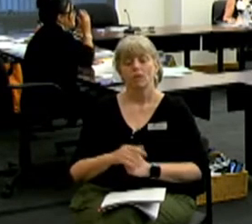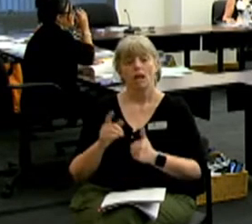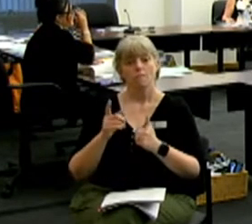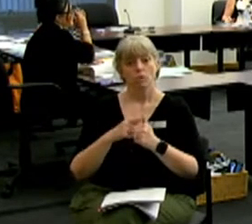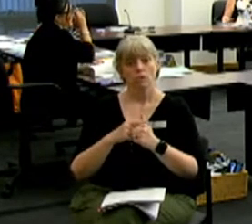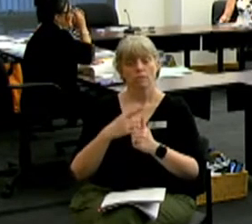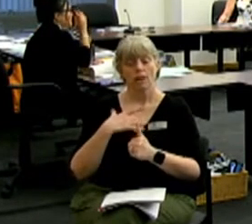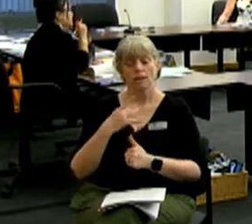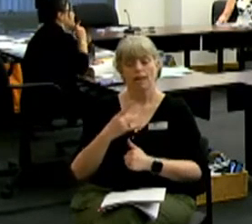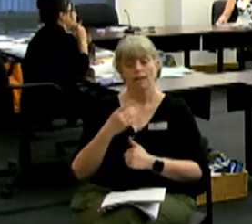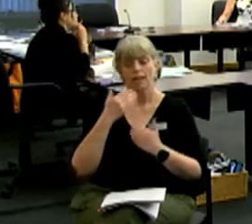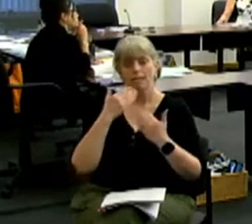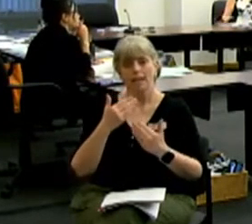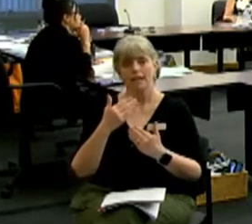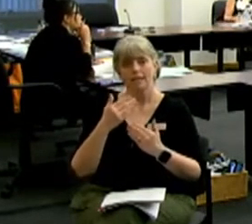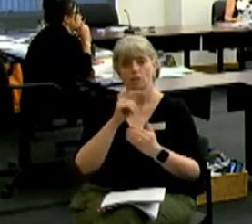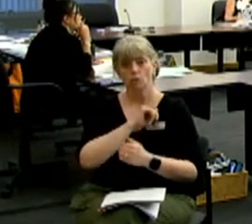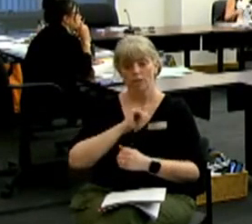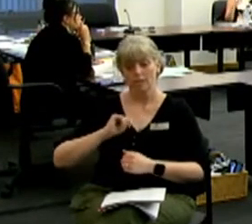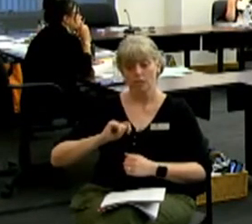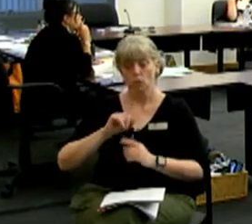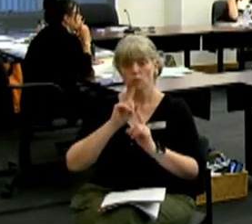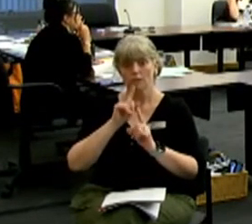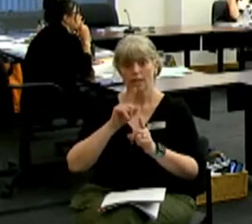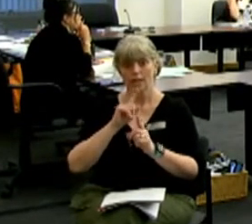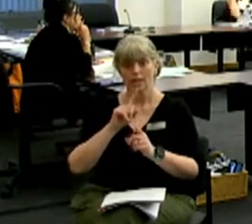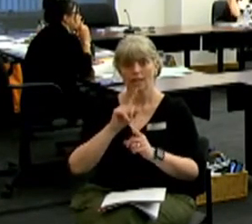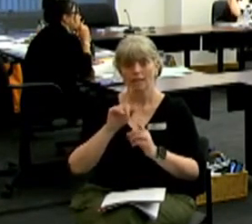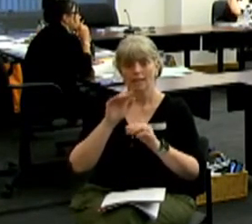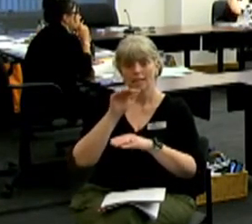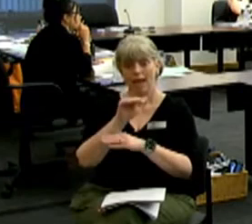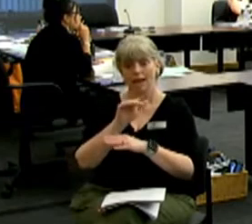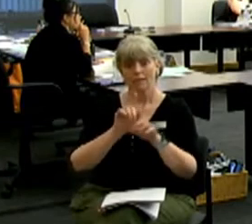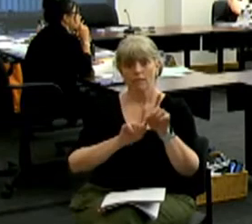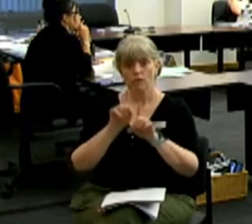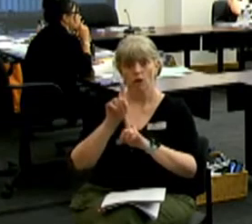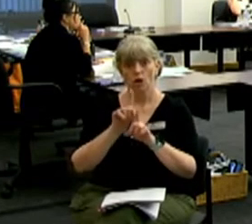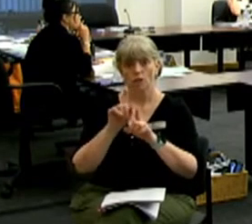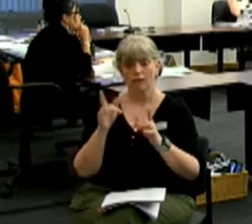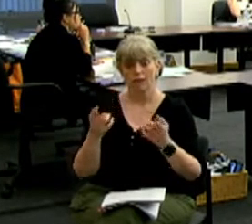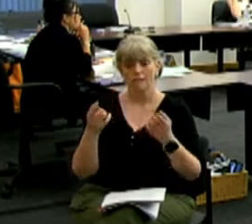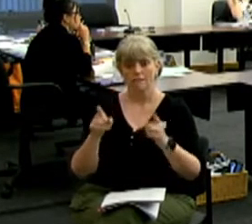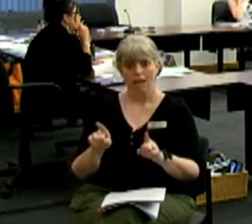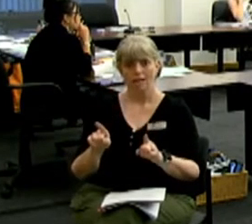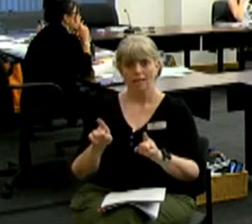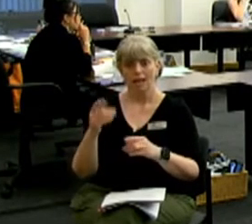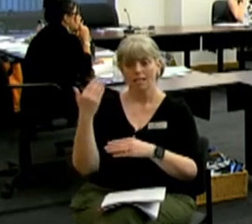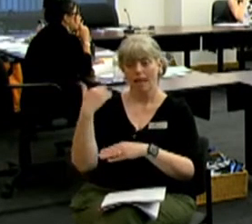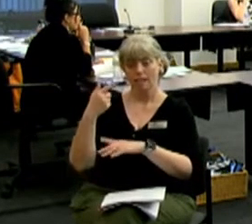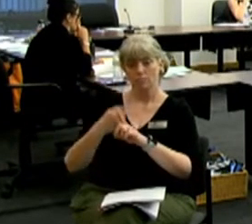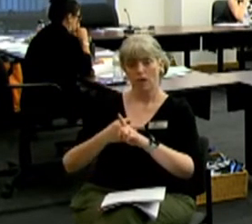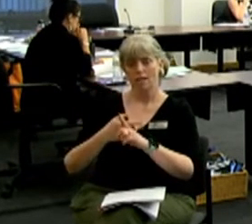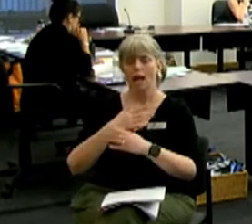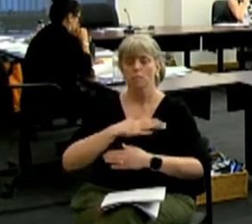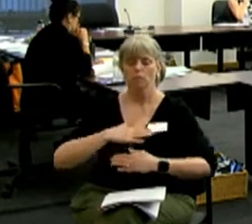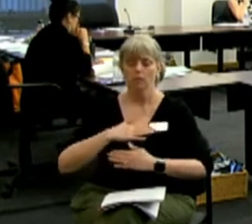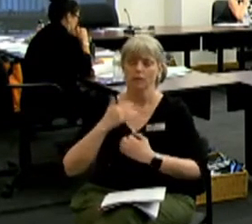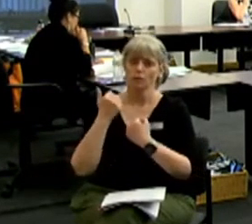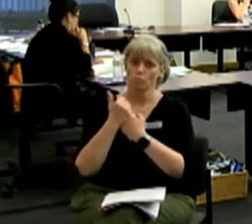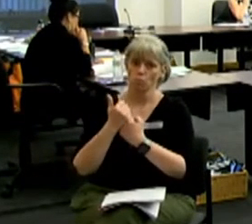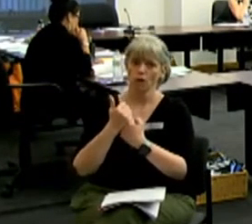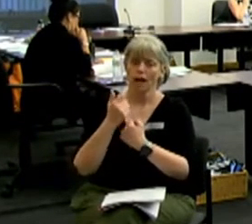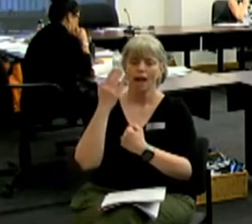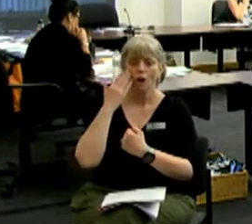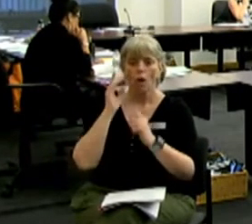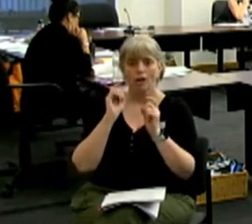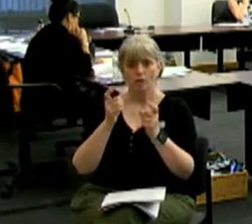First of all, I'd like to thank the trustees who attended the Night of Stars event last month. I really appreciated your support, and I know that our donors